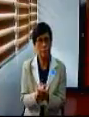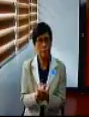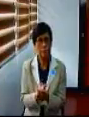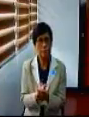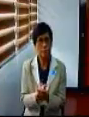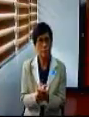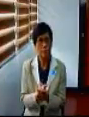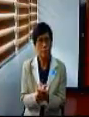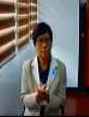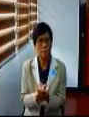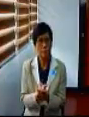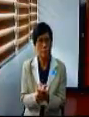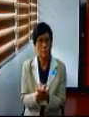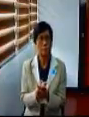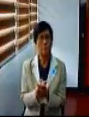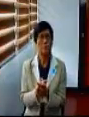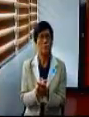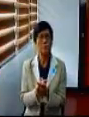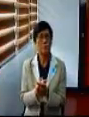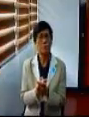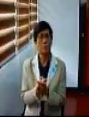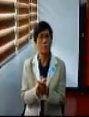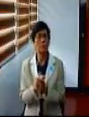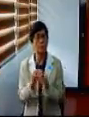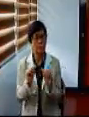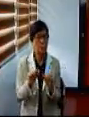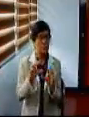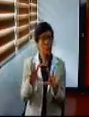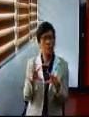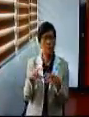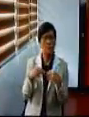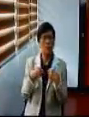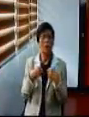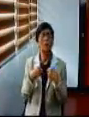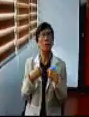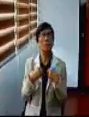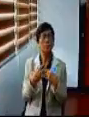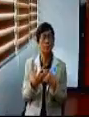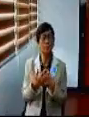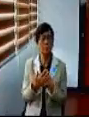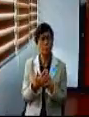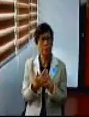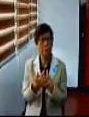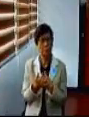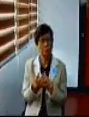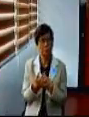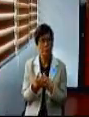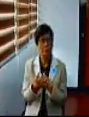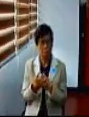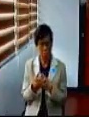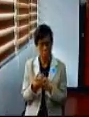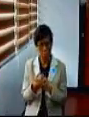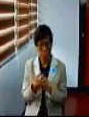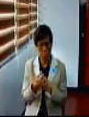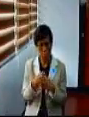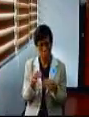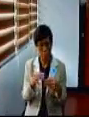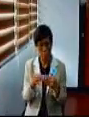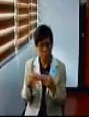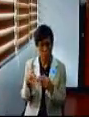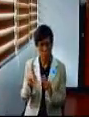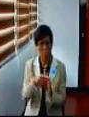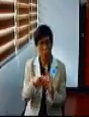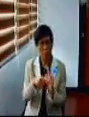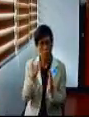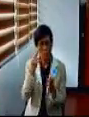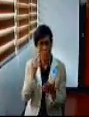have this in their contributions to accept that their standards have also been taken into account. Similarly, the guiding principles recognize